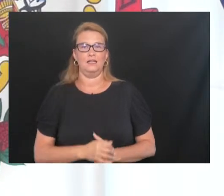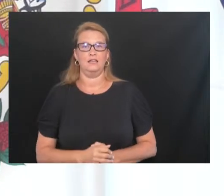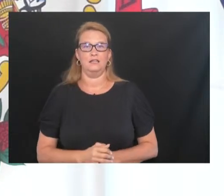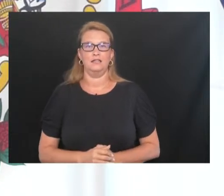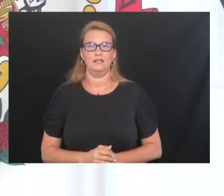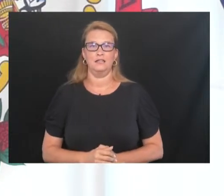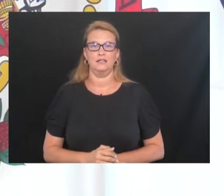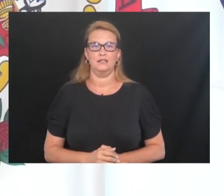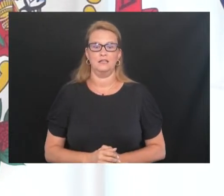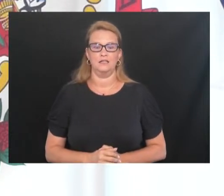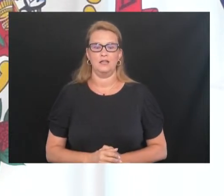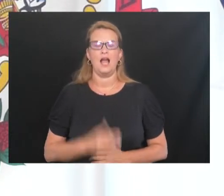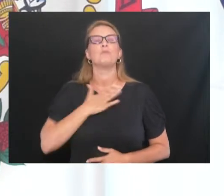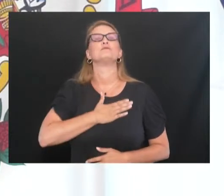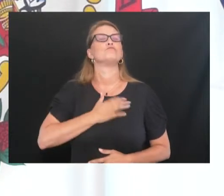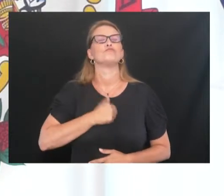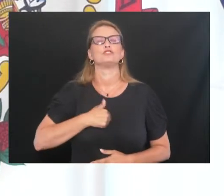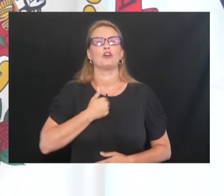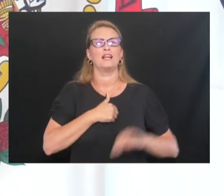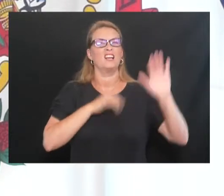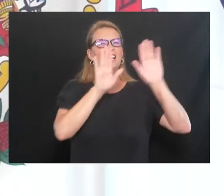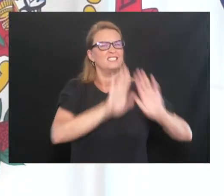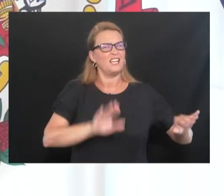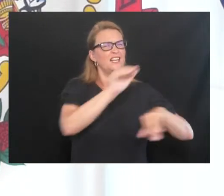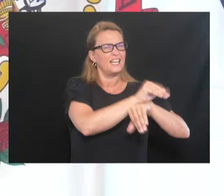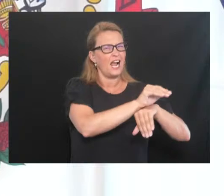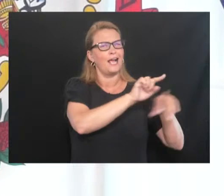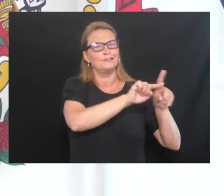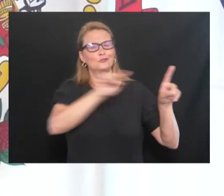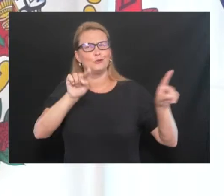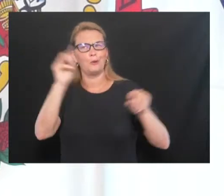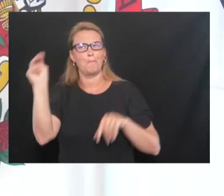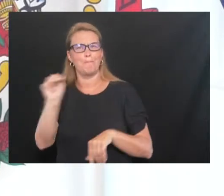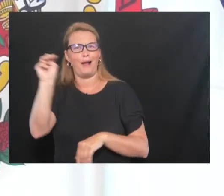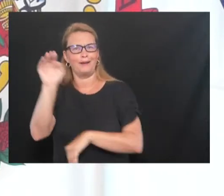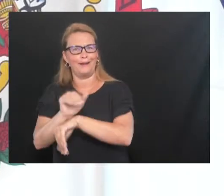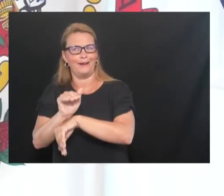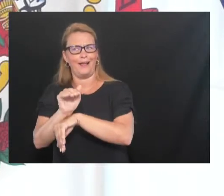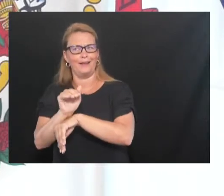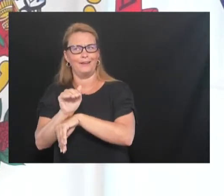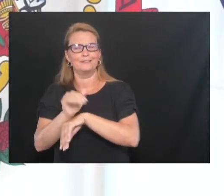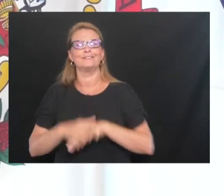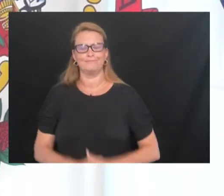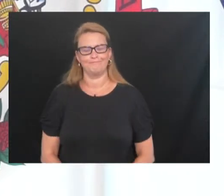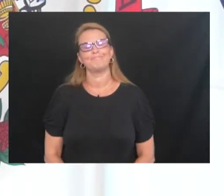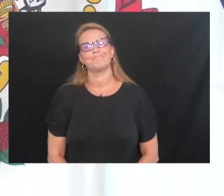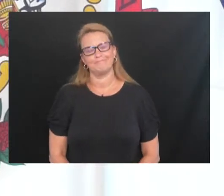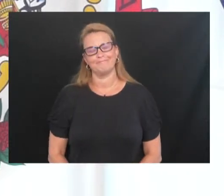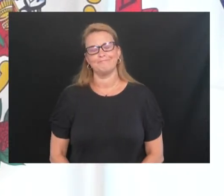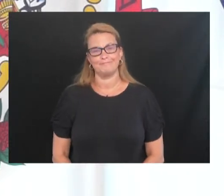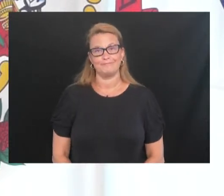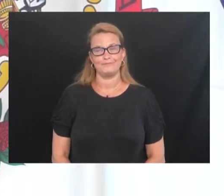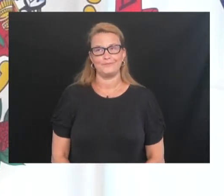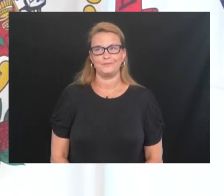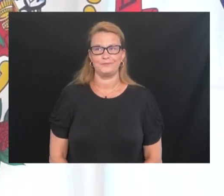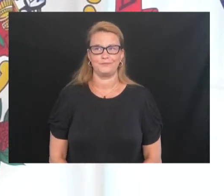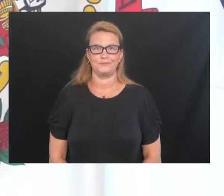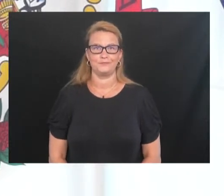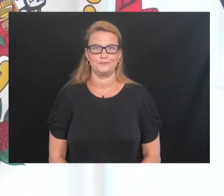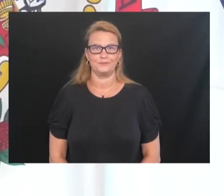night to Monday night. Is that what you're telling me? Okay, it's going to move from Sunday night to Monday night. Okay,